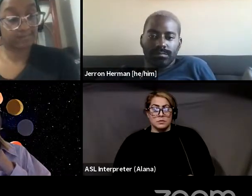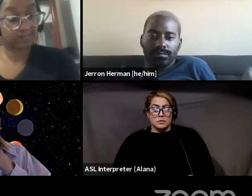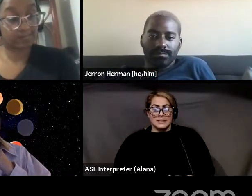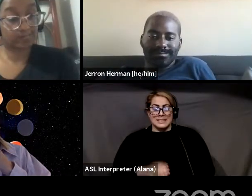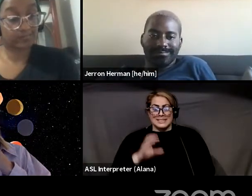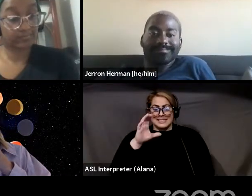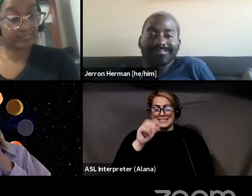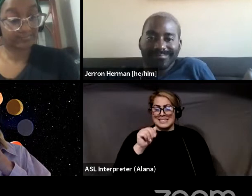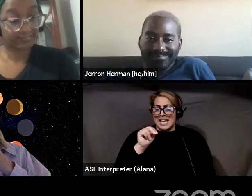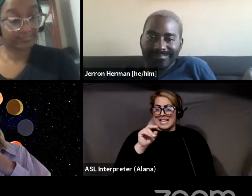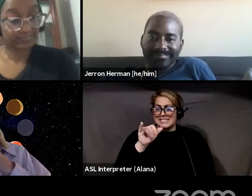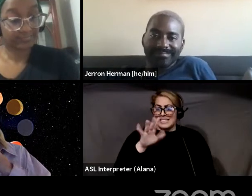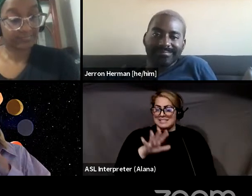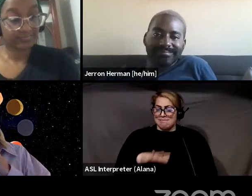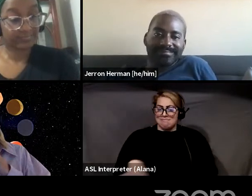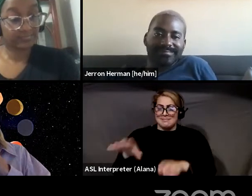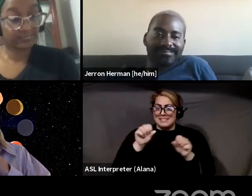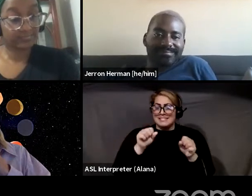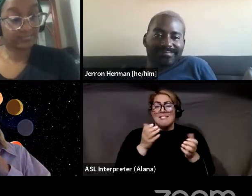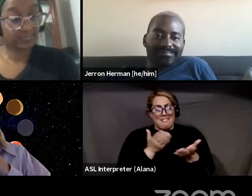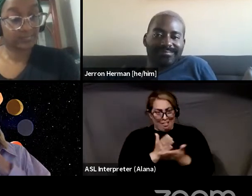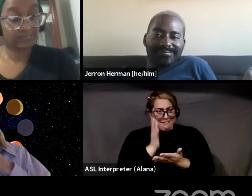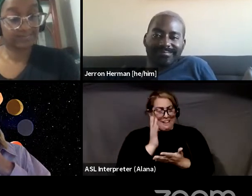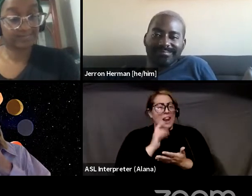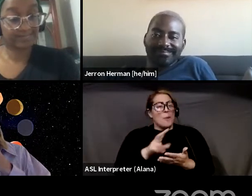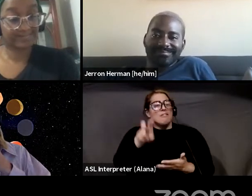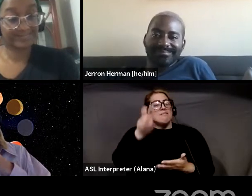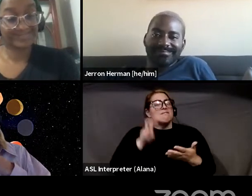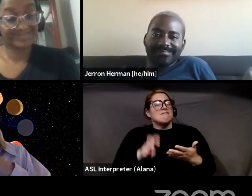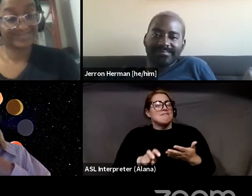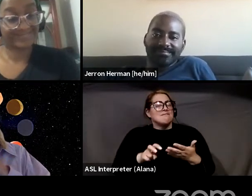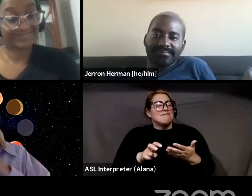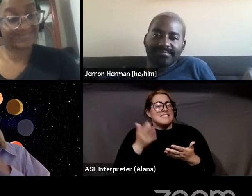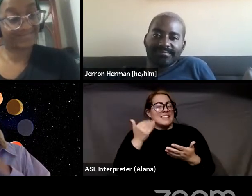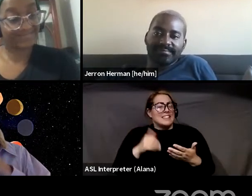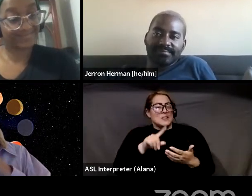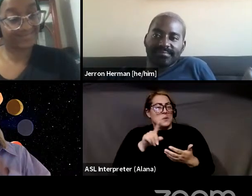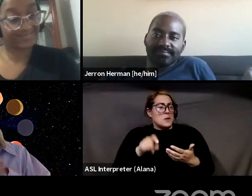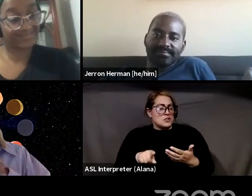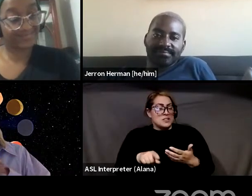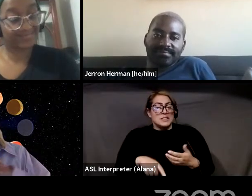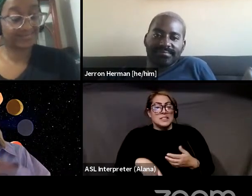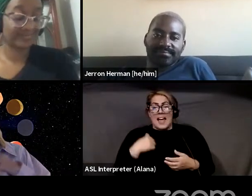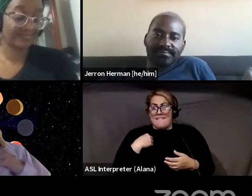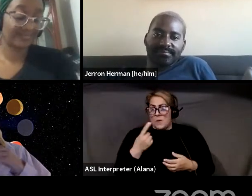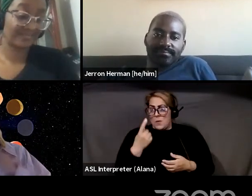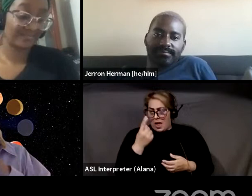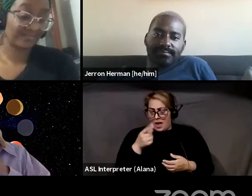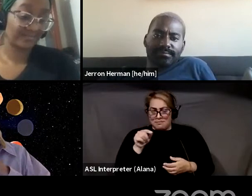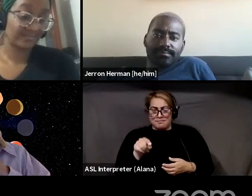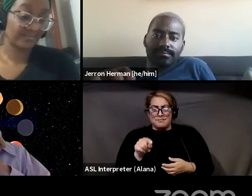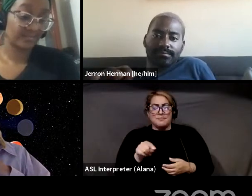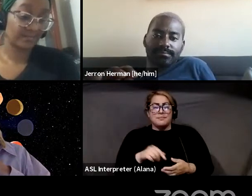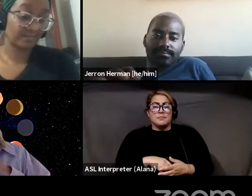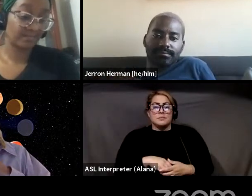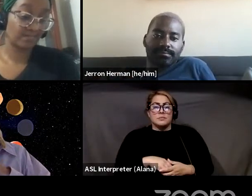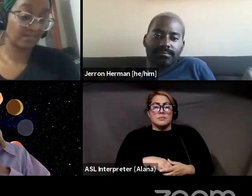All right, maybe I'll jump to another one. I have one here for